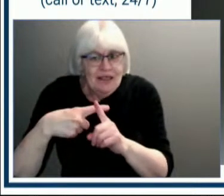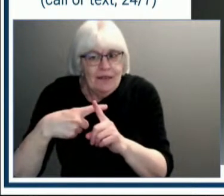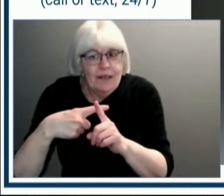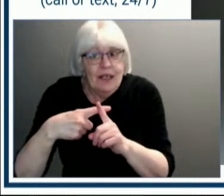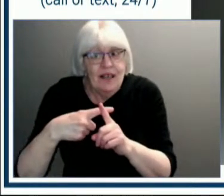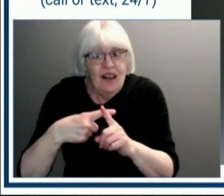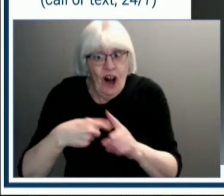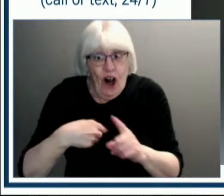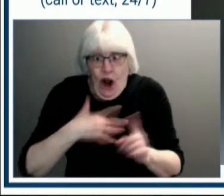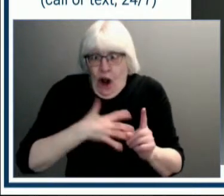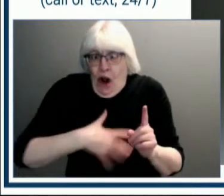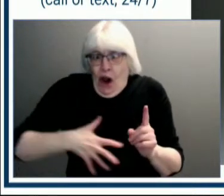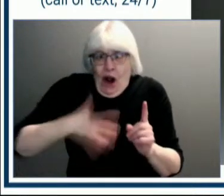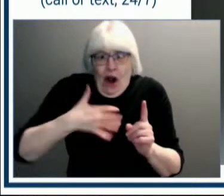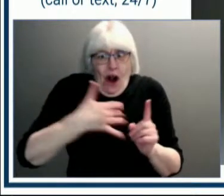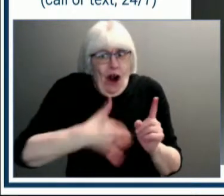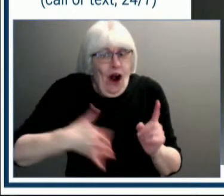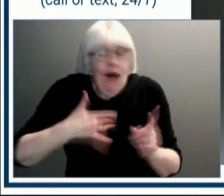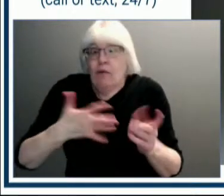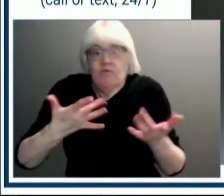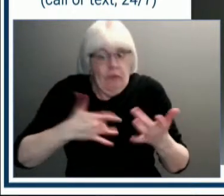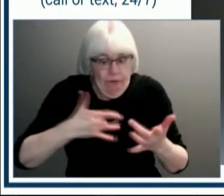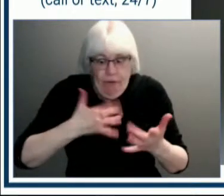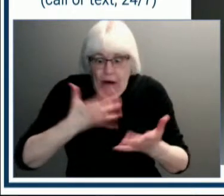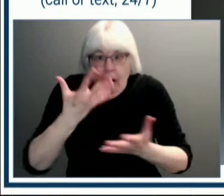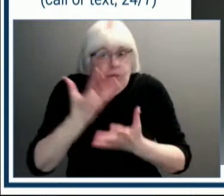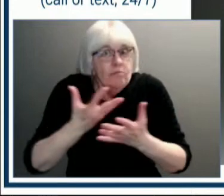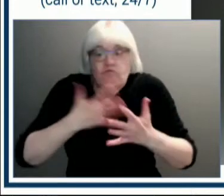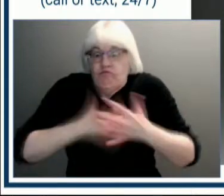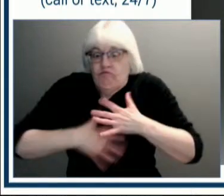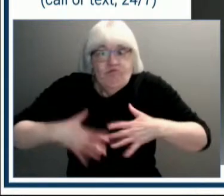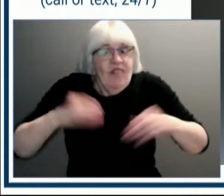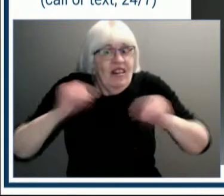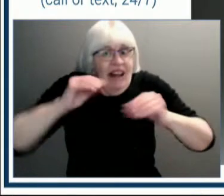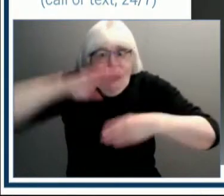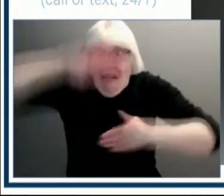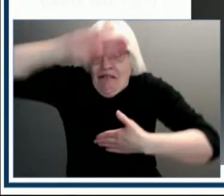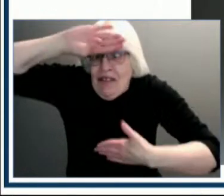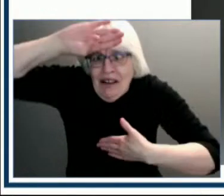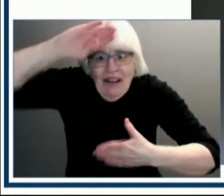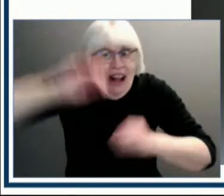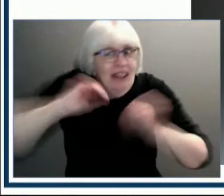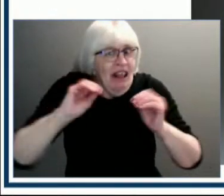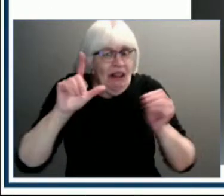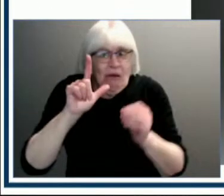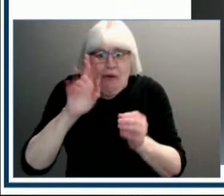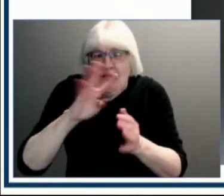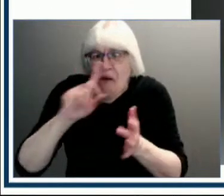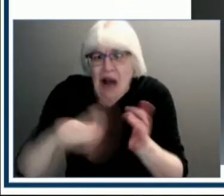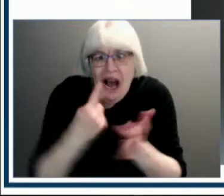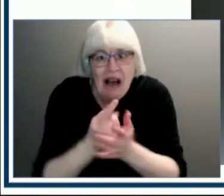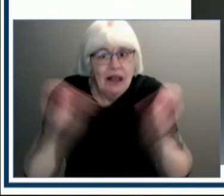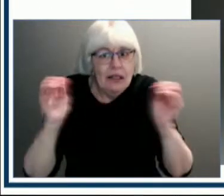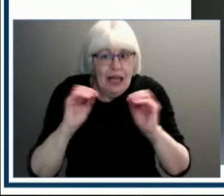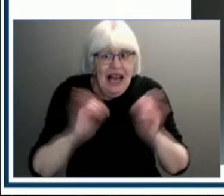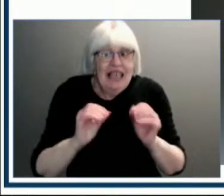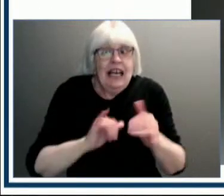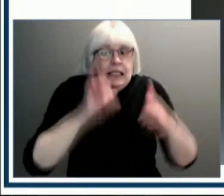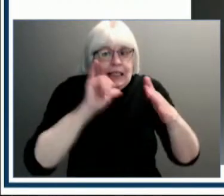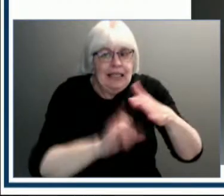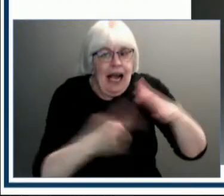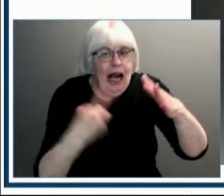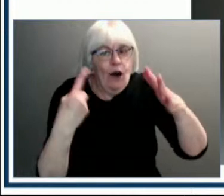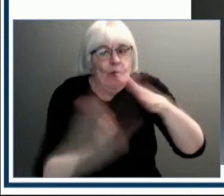are improving and they have no fever for the past 24 hours, they can leave isolation after just now 7